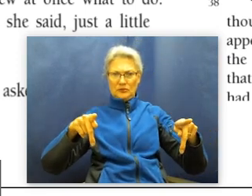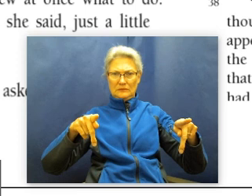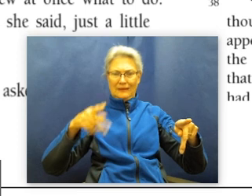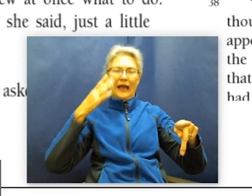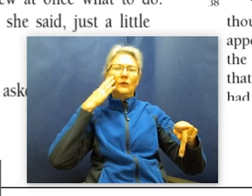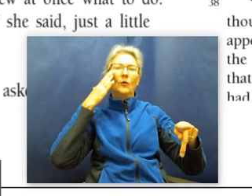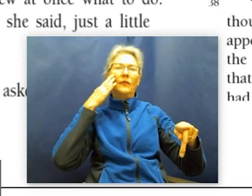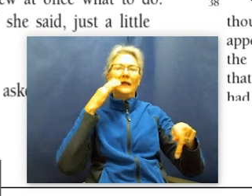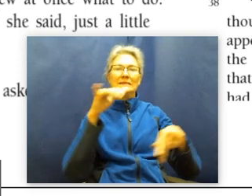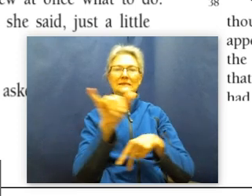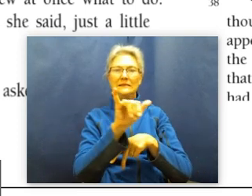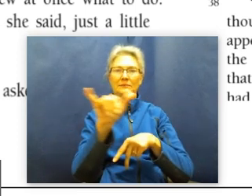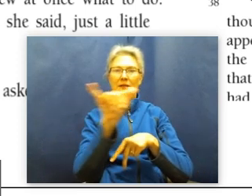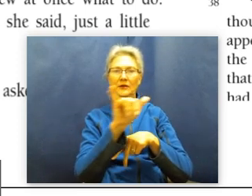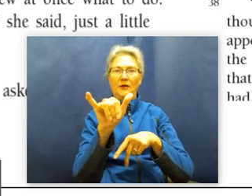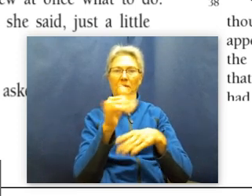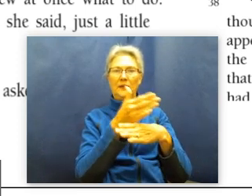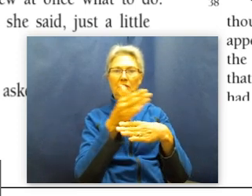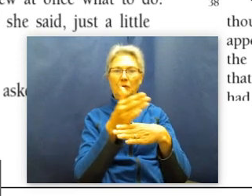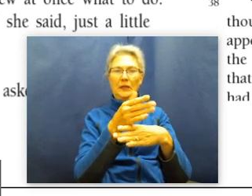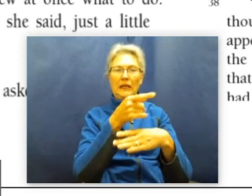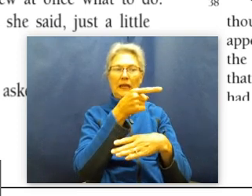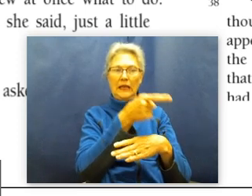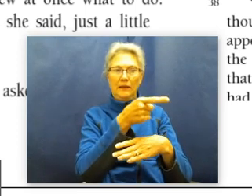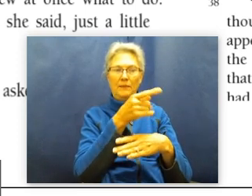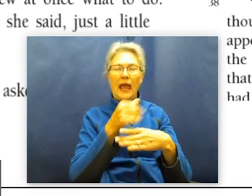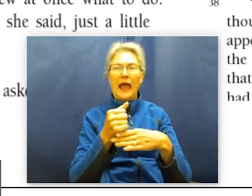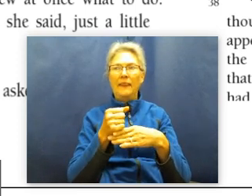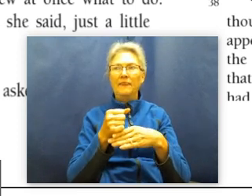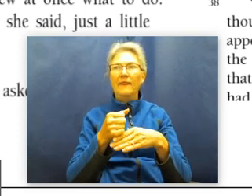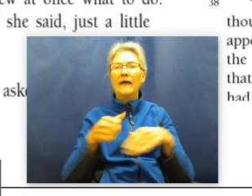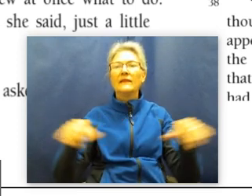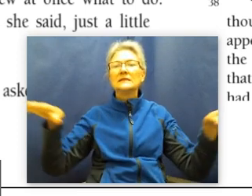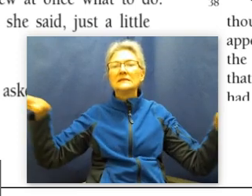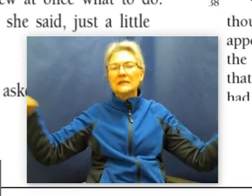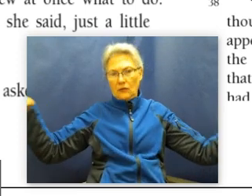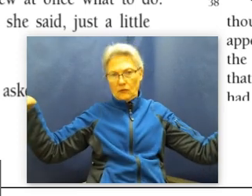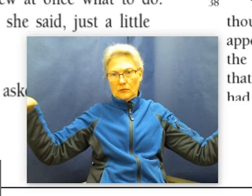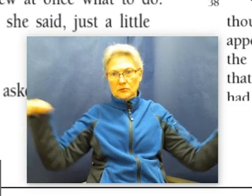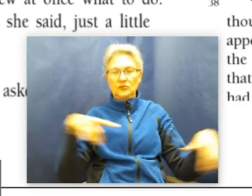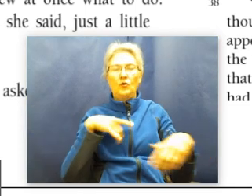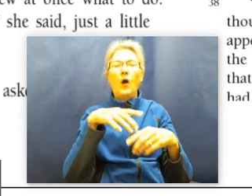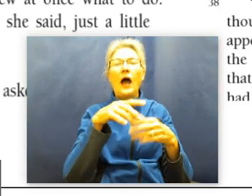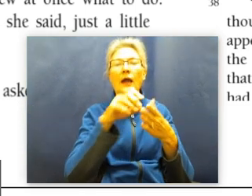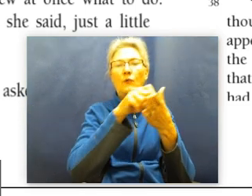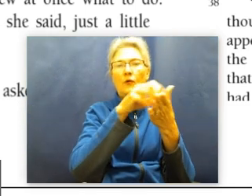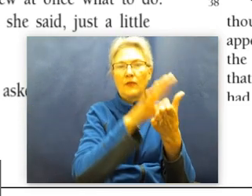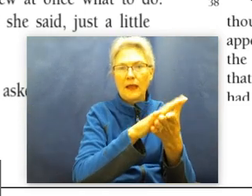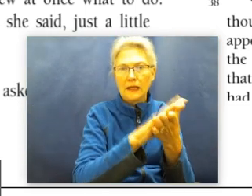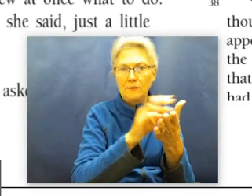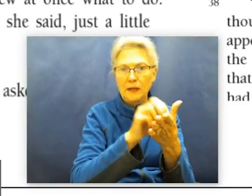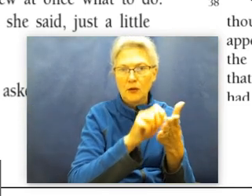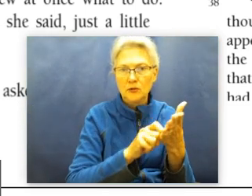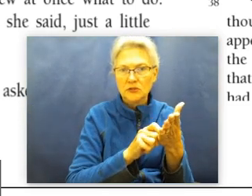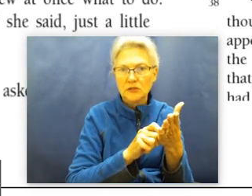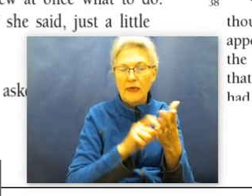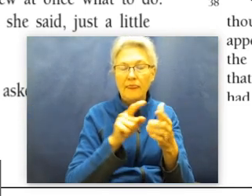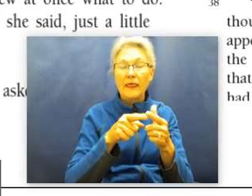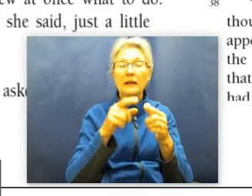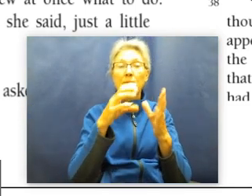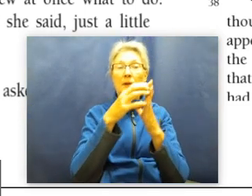is a similarity between him and the Scarecrow. So I jotted that down in my notes. The next thing I looked at was in